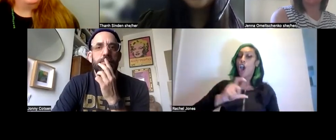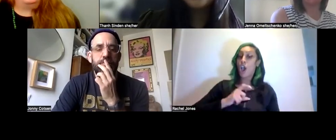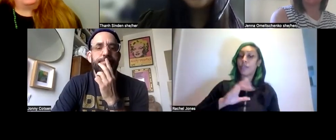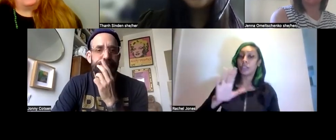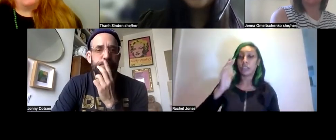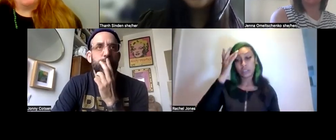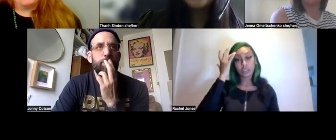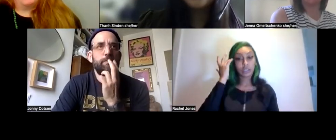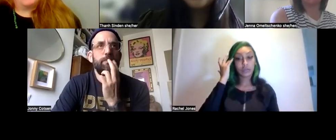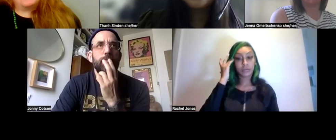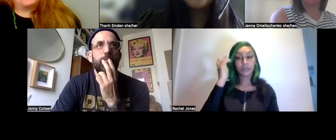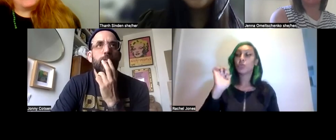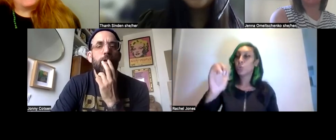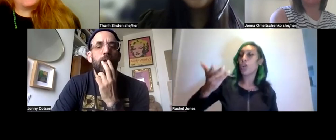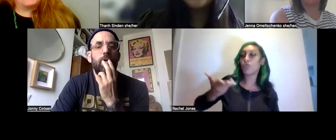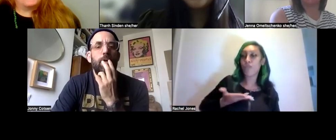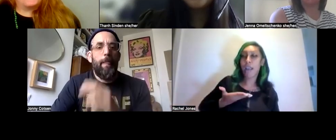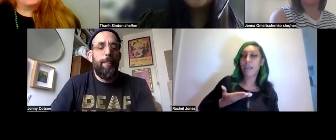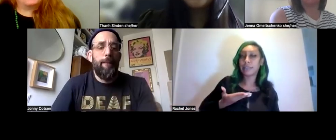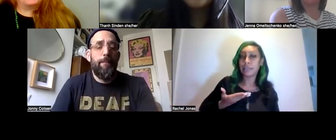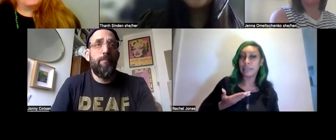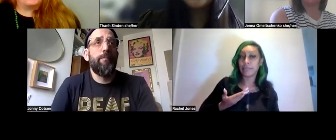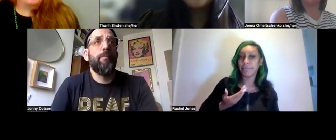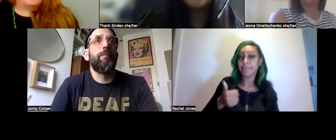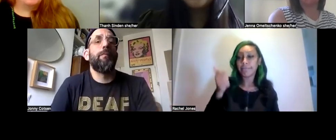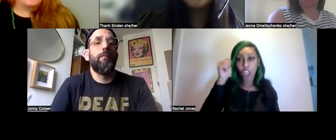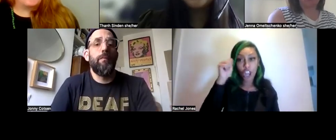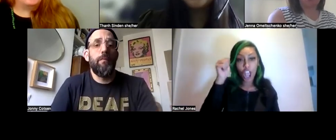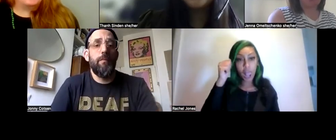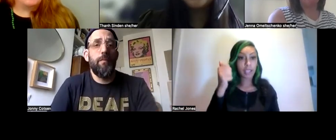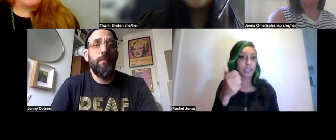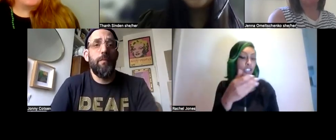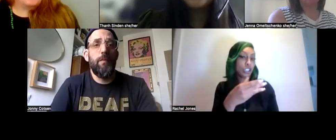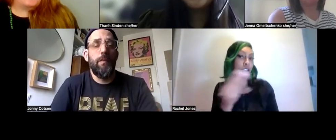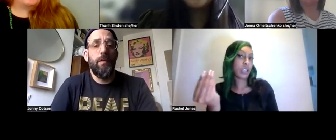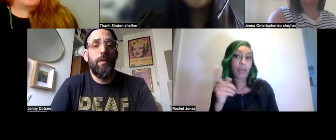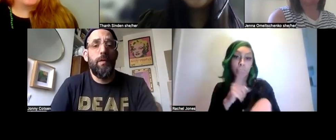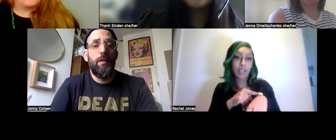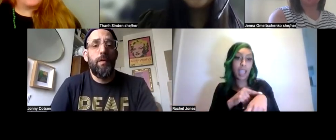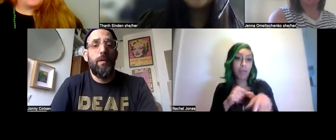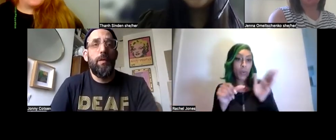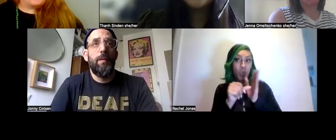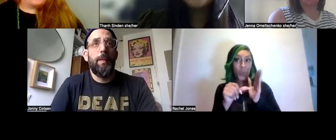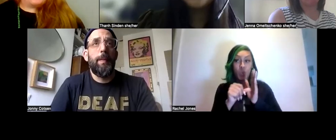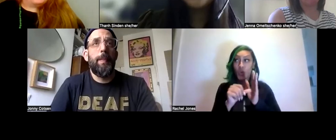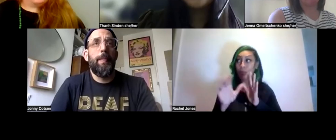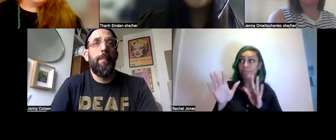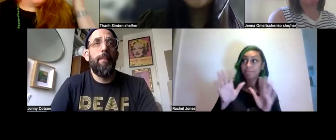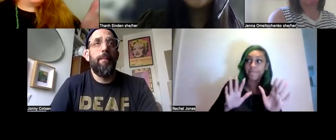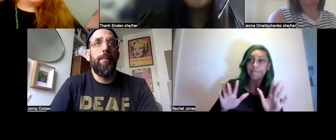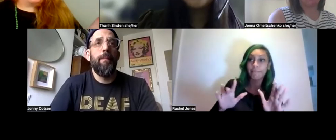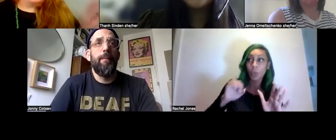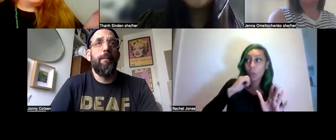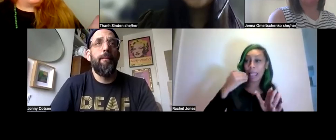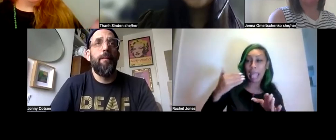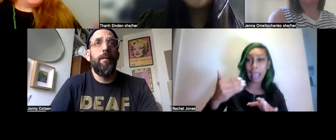have, but also just acknowledging that it's, yeah, sometimes it is difficult because people think, well, are they going to employ